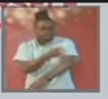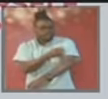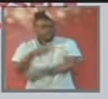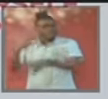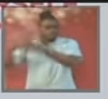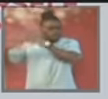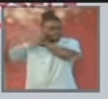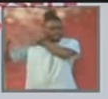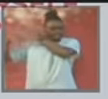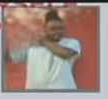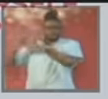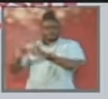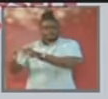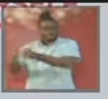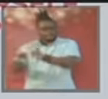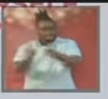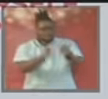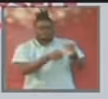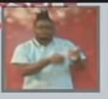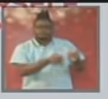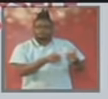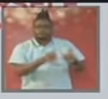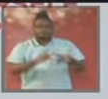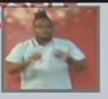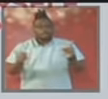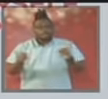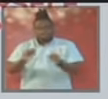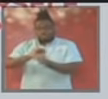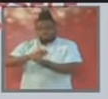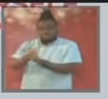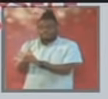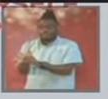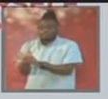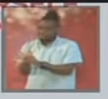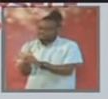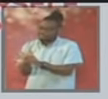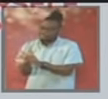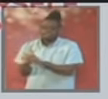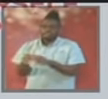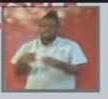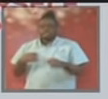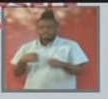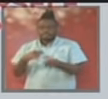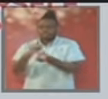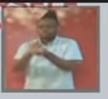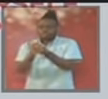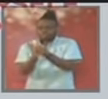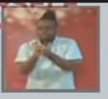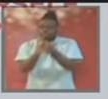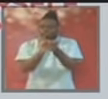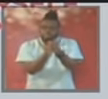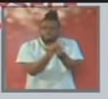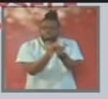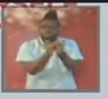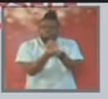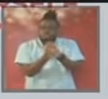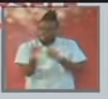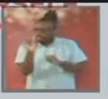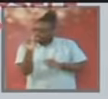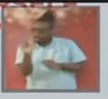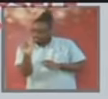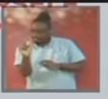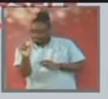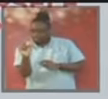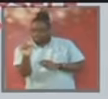be doing for the COVID-19 vaccine rollout is to tailor it to suit the particular type of vaccine which